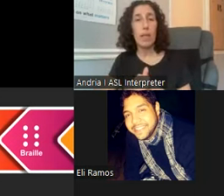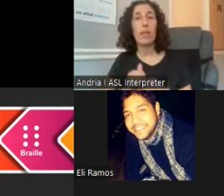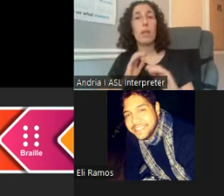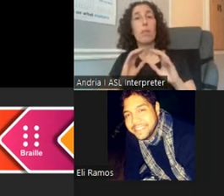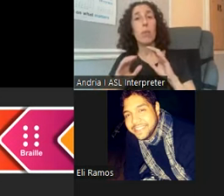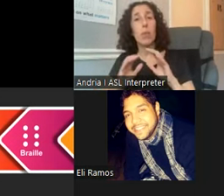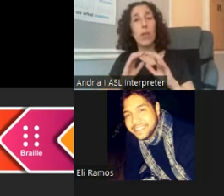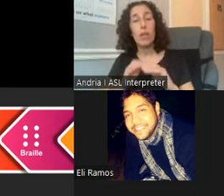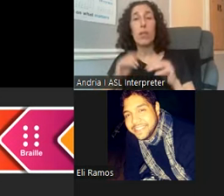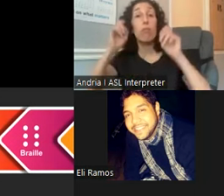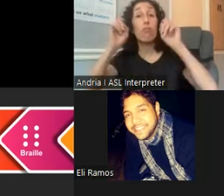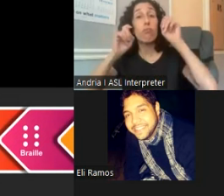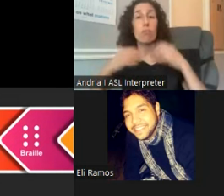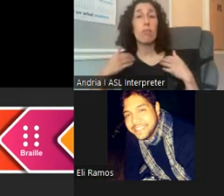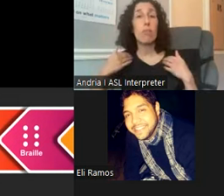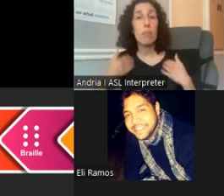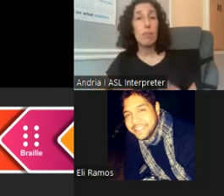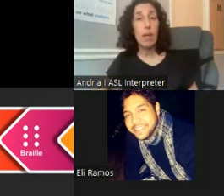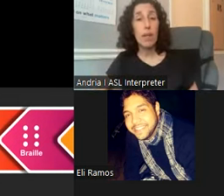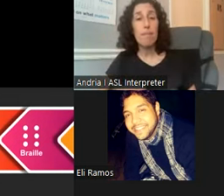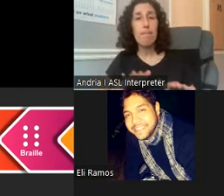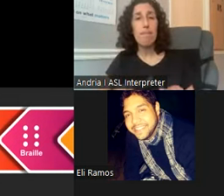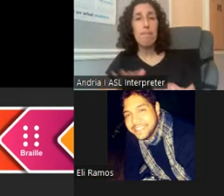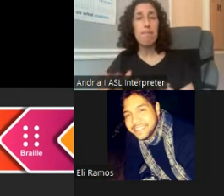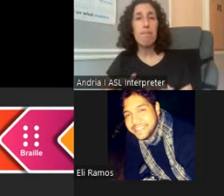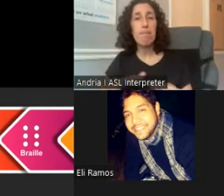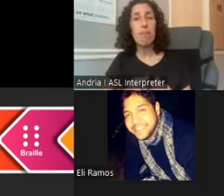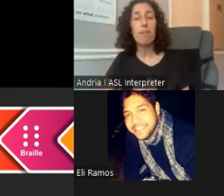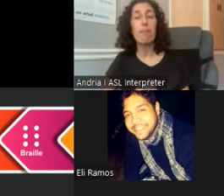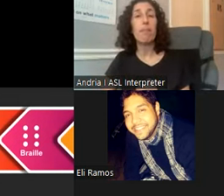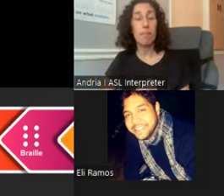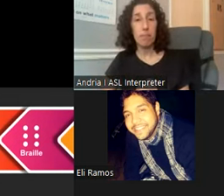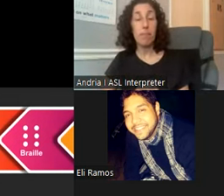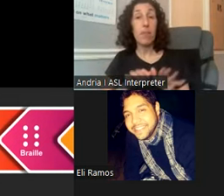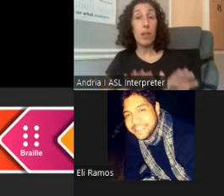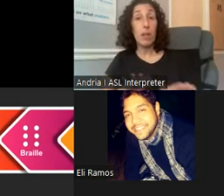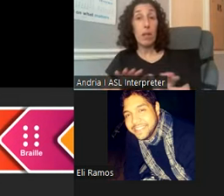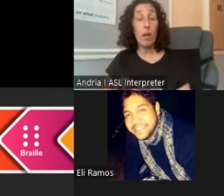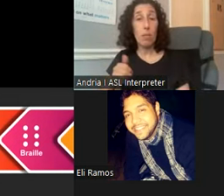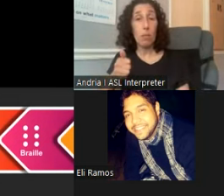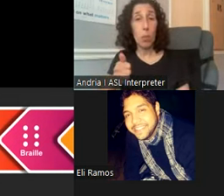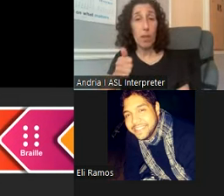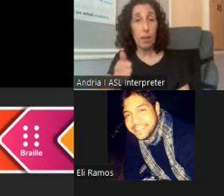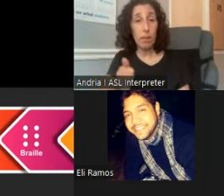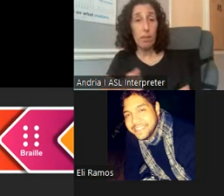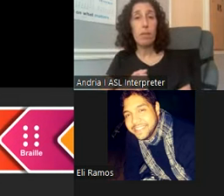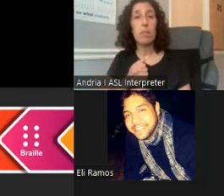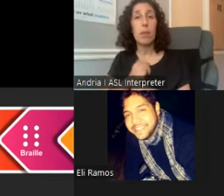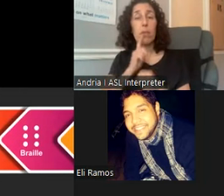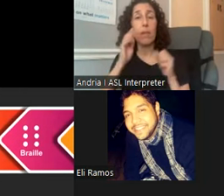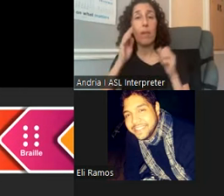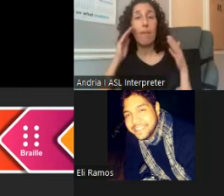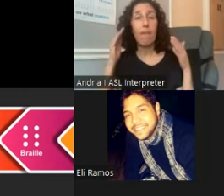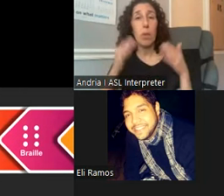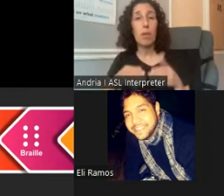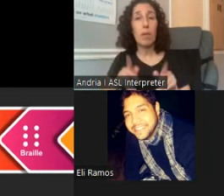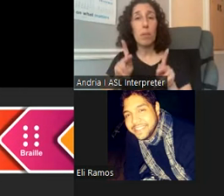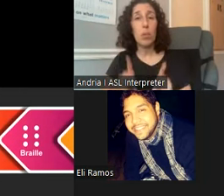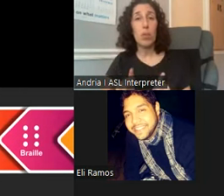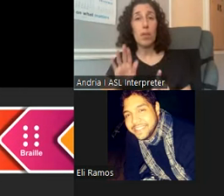facial expressions, etc. You want to remain calm yourself. And make sure to focus on the person's